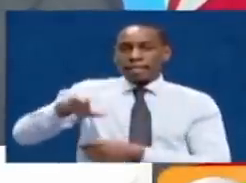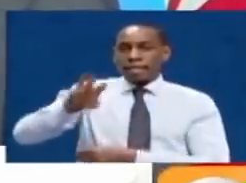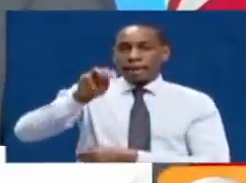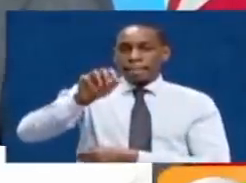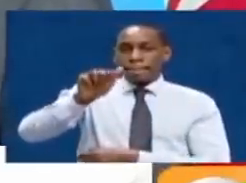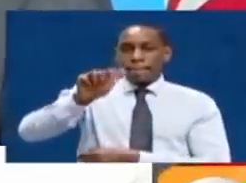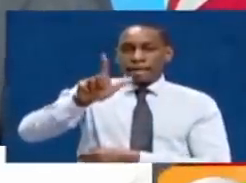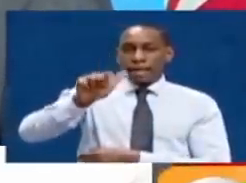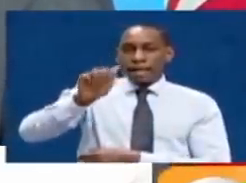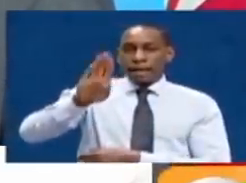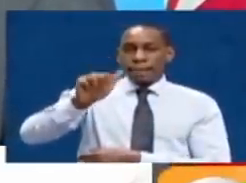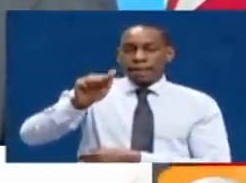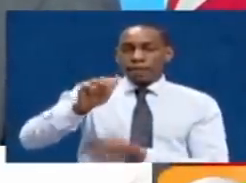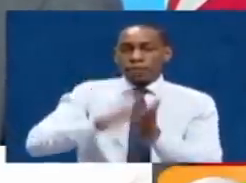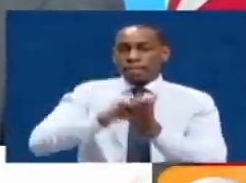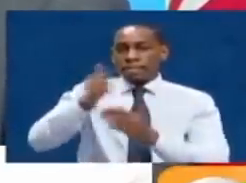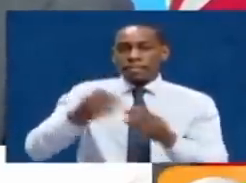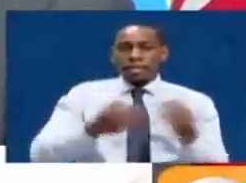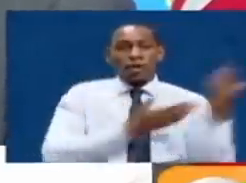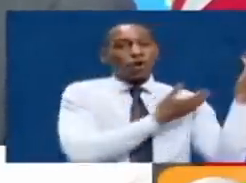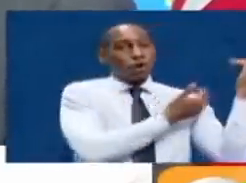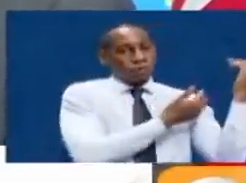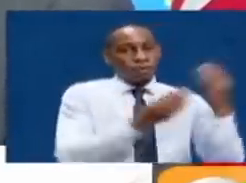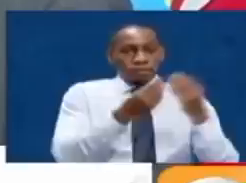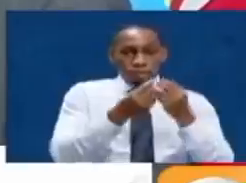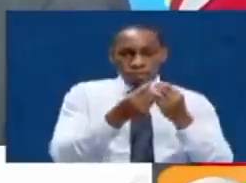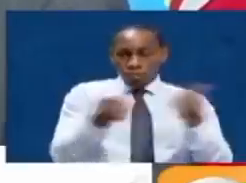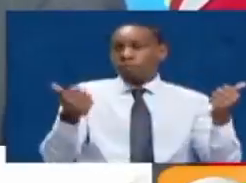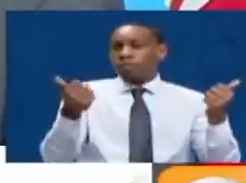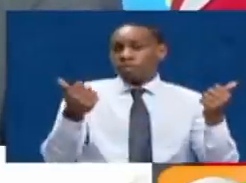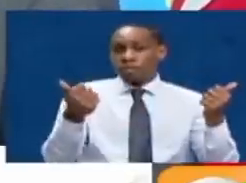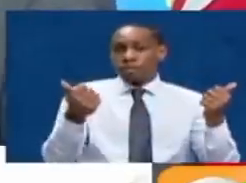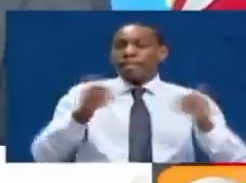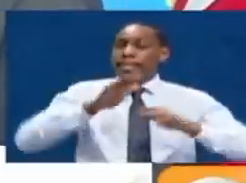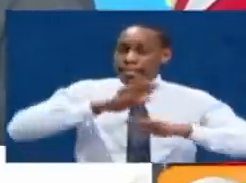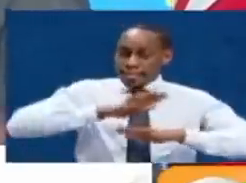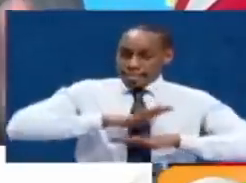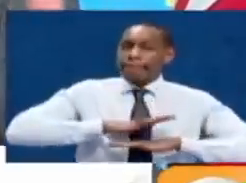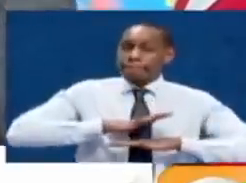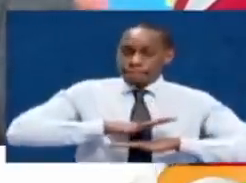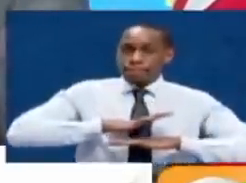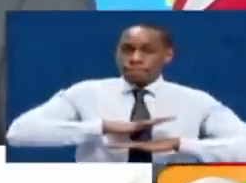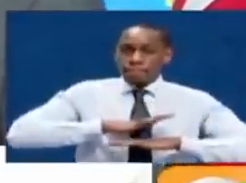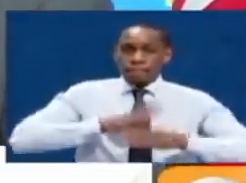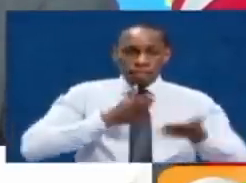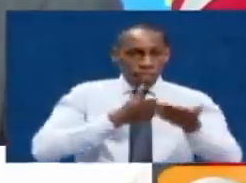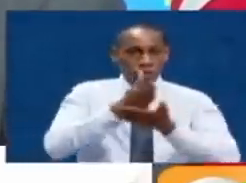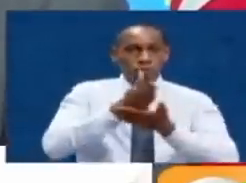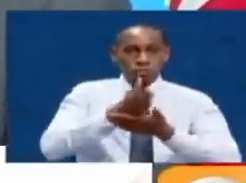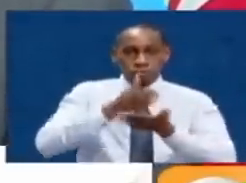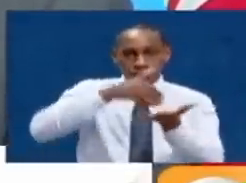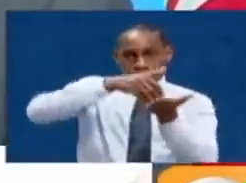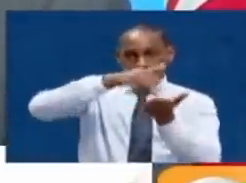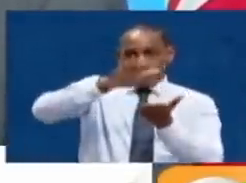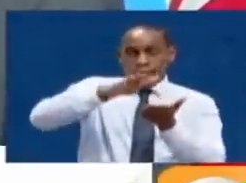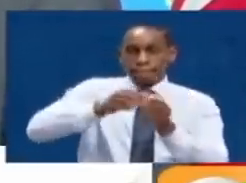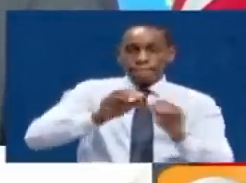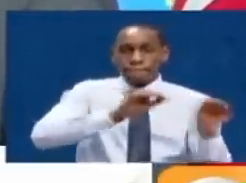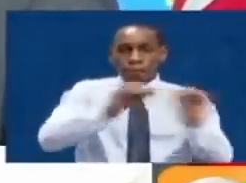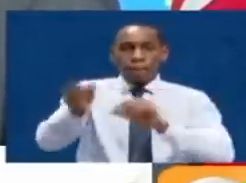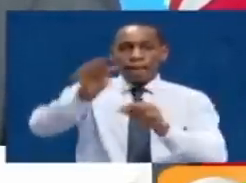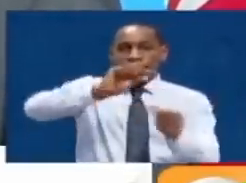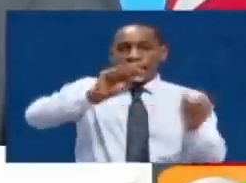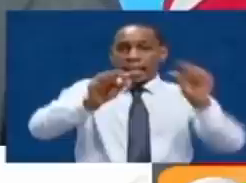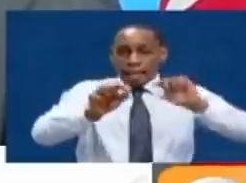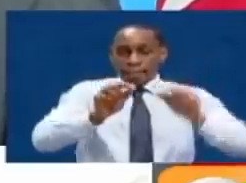and others, hopefully would be dealt with, you know, sufficiently through the deployment of these mobile